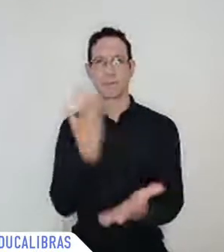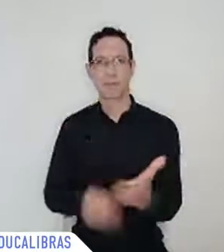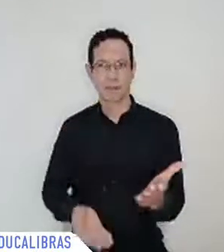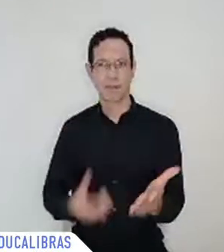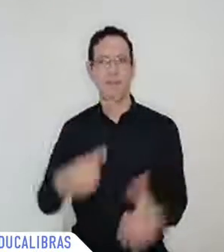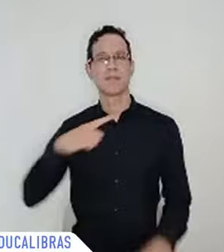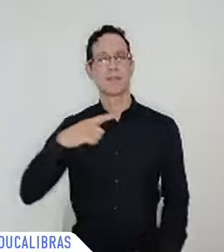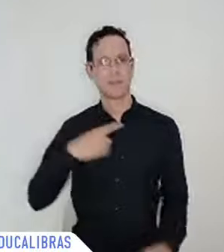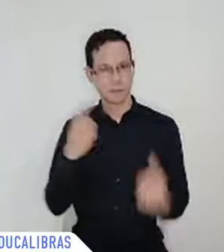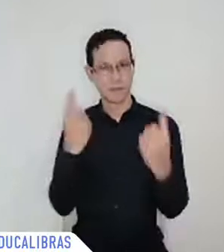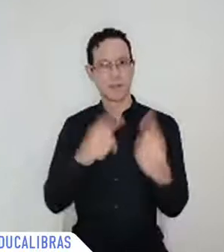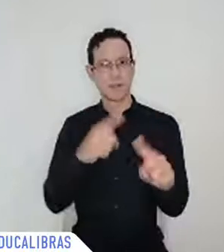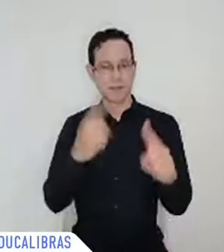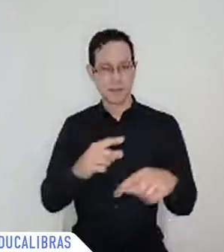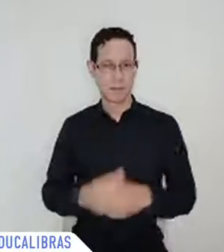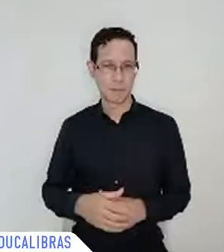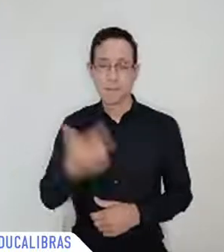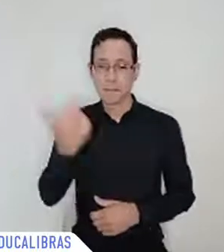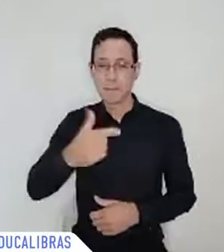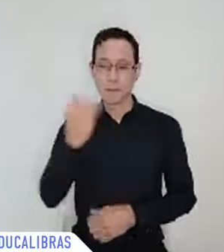of misinformation.